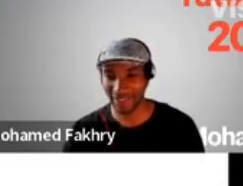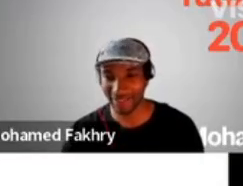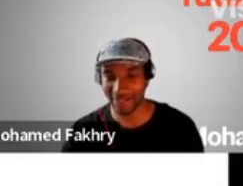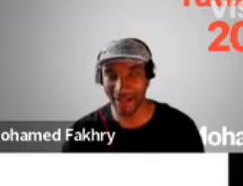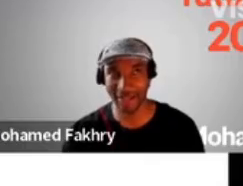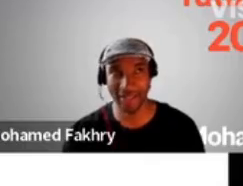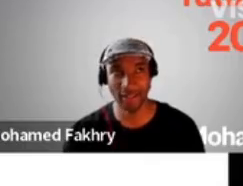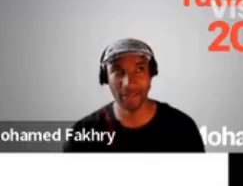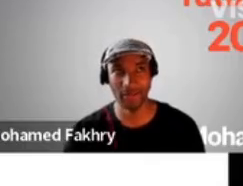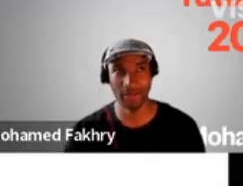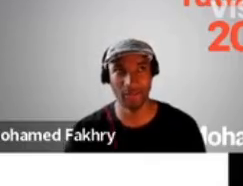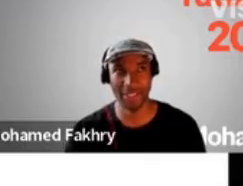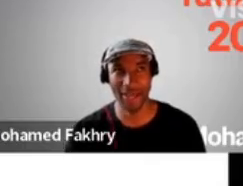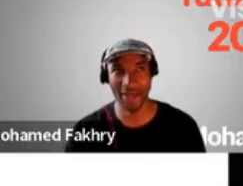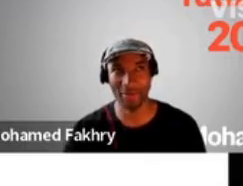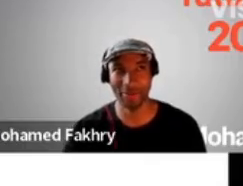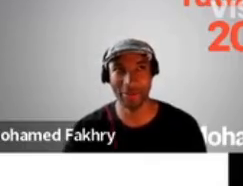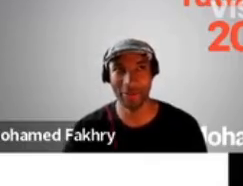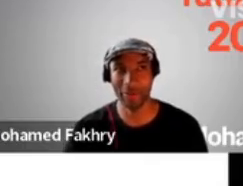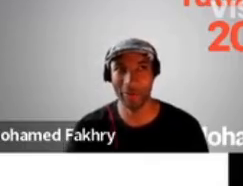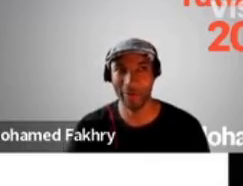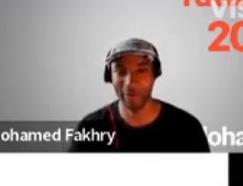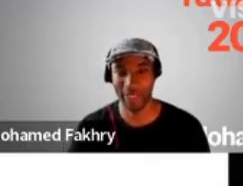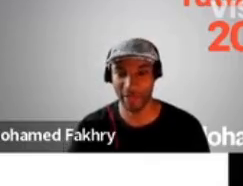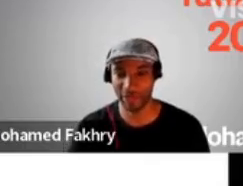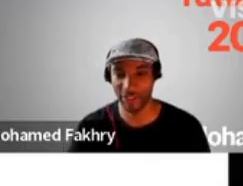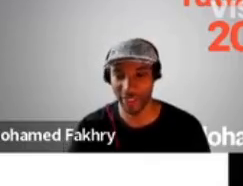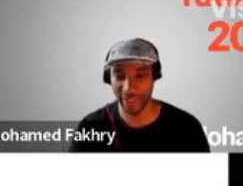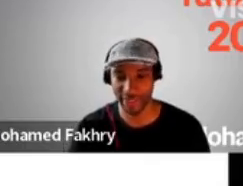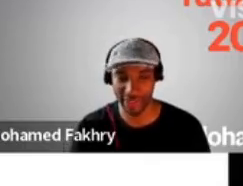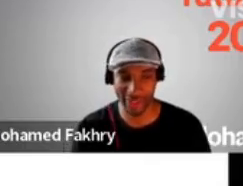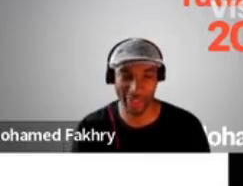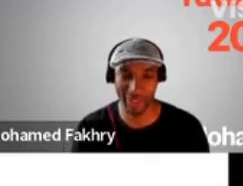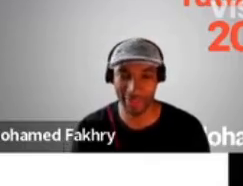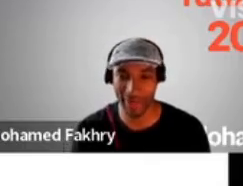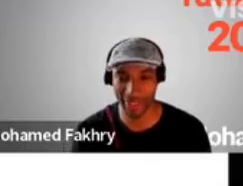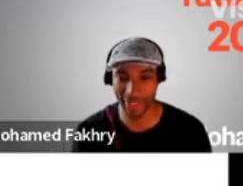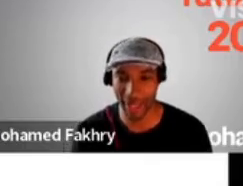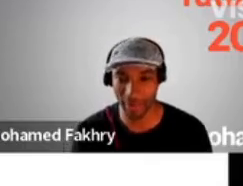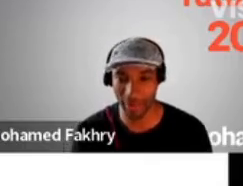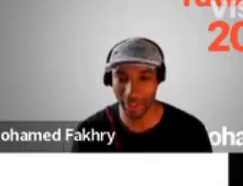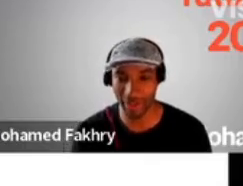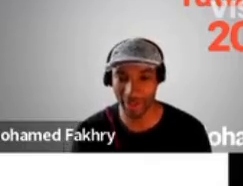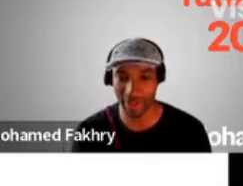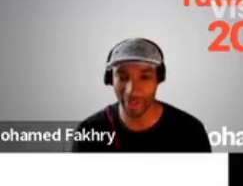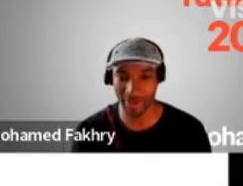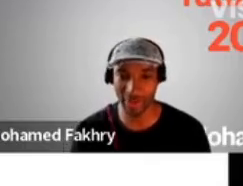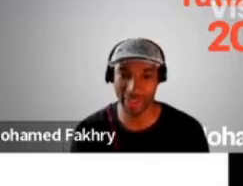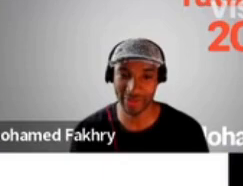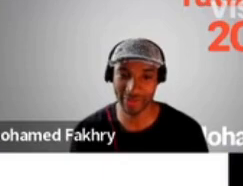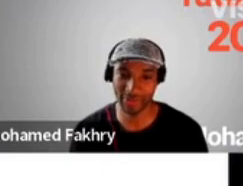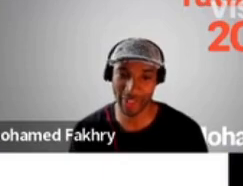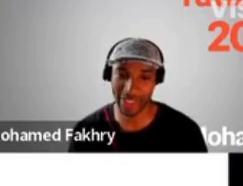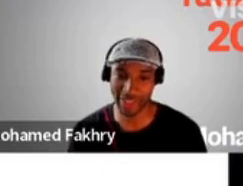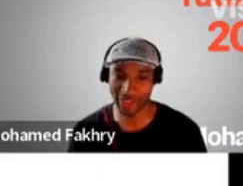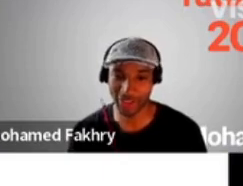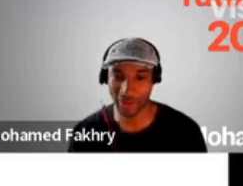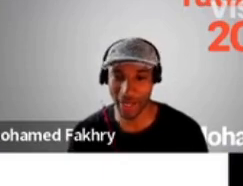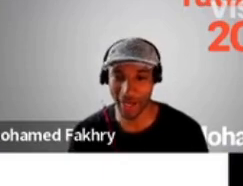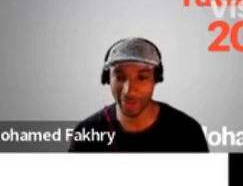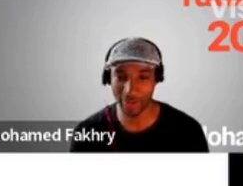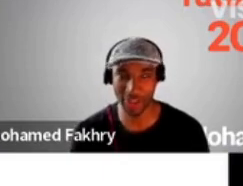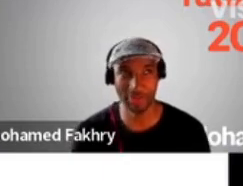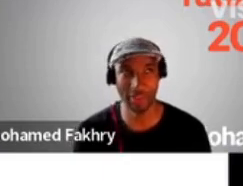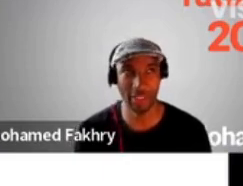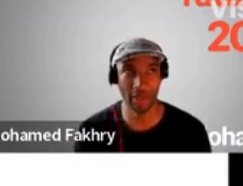about it. There's a slide, like, Monty, I was with you when we kind of started this earlier back in April during that presentation